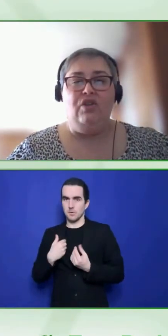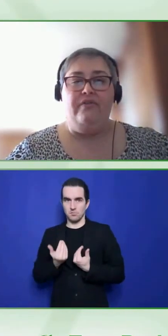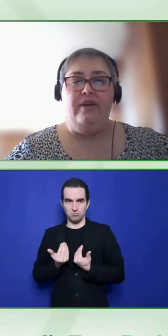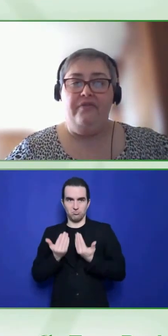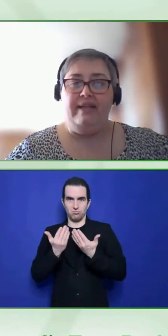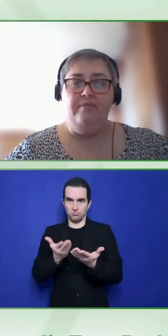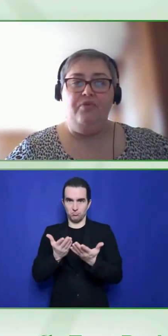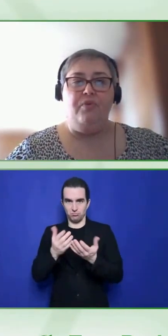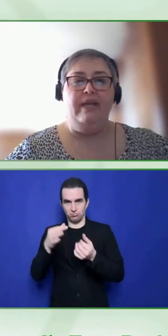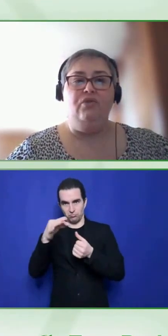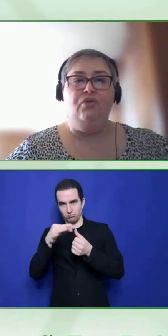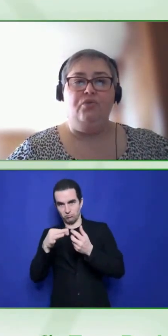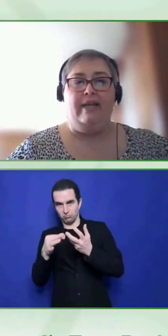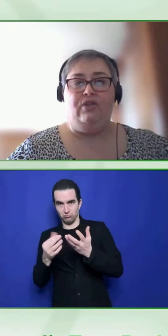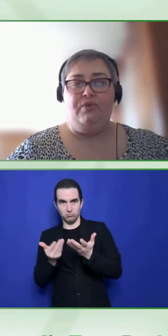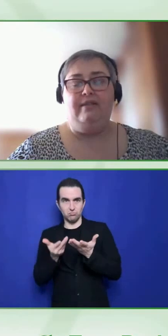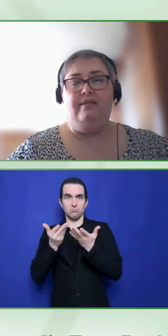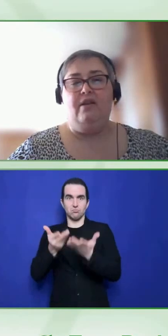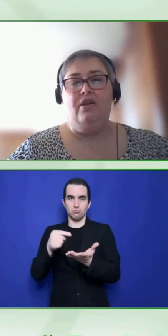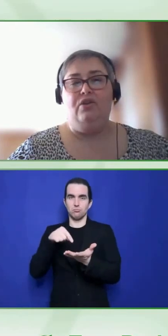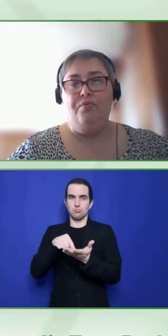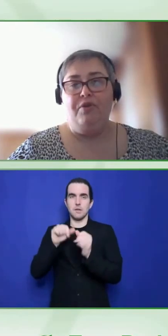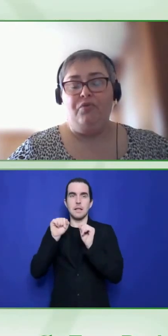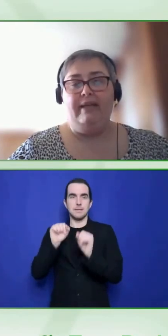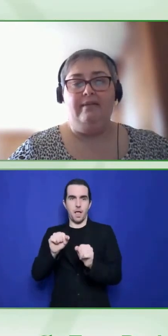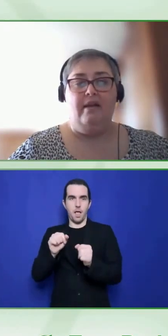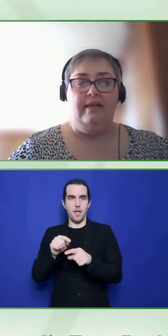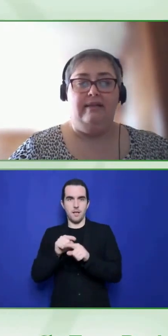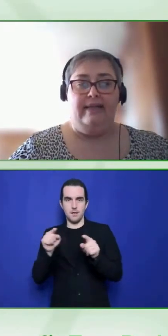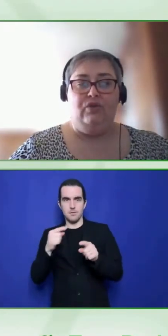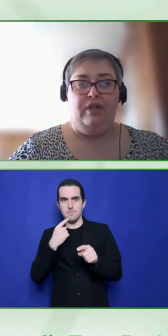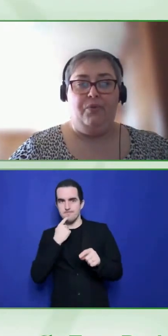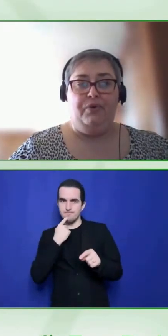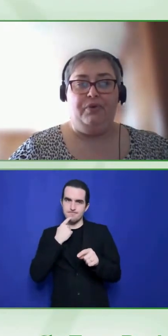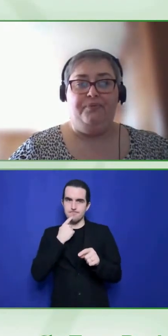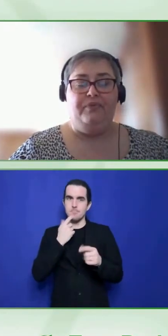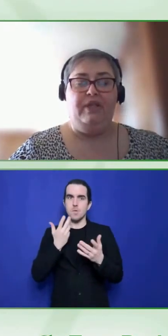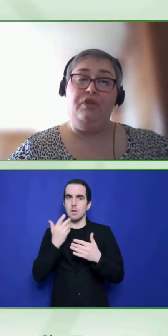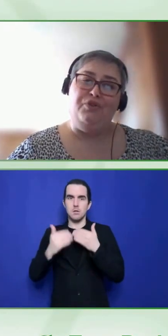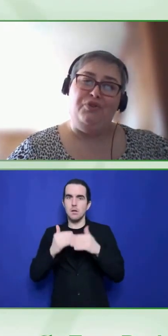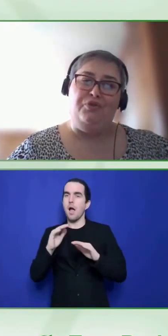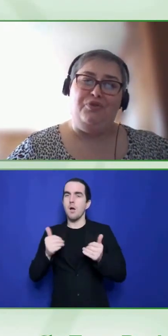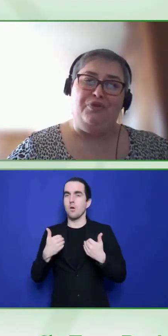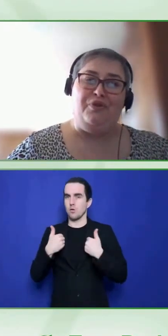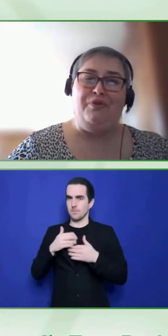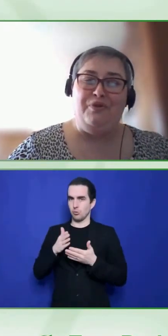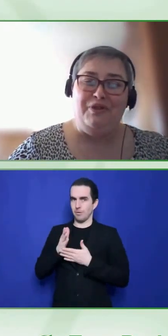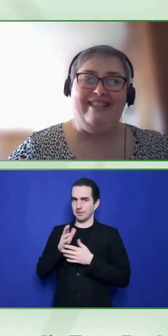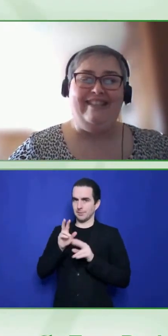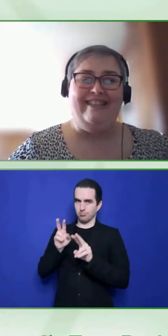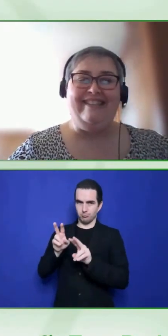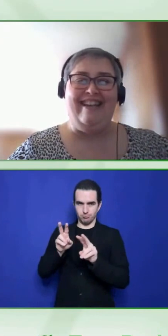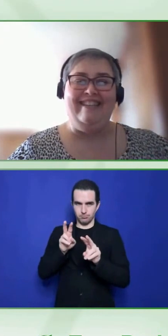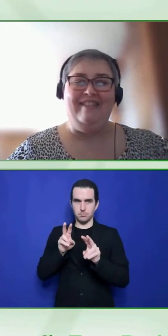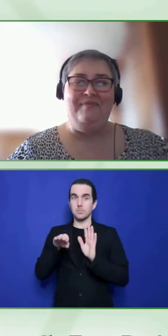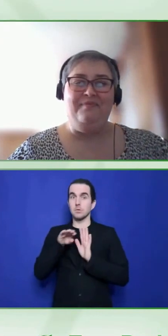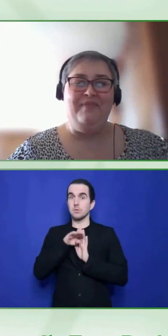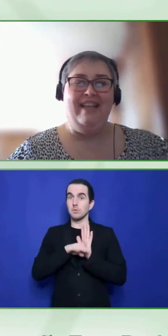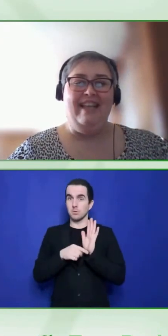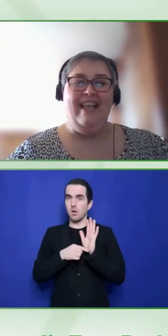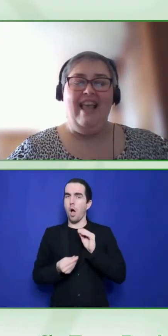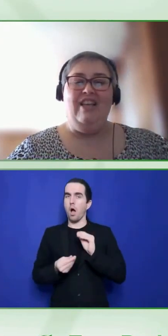it's actually a very flexible way to address human rights in day-to-day work. If we can go to the conclusion in the next